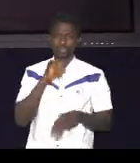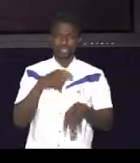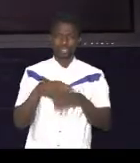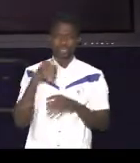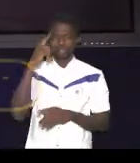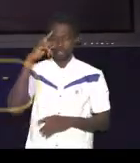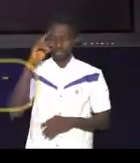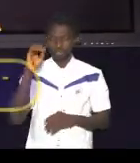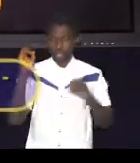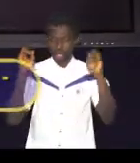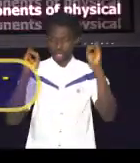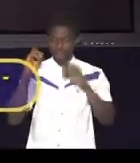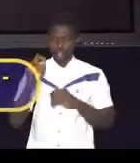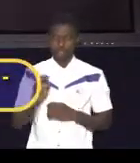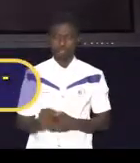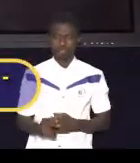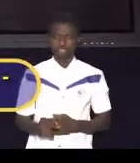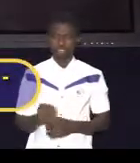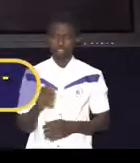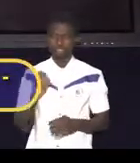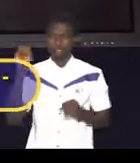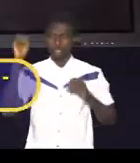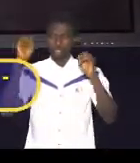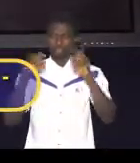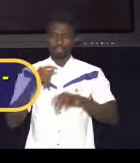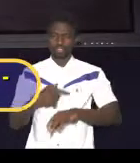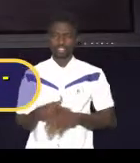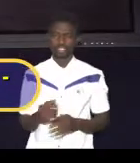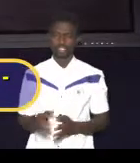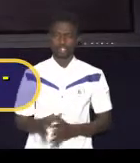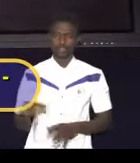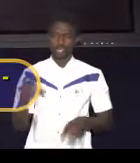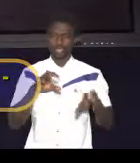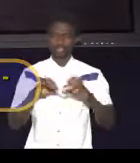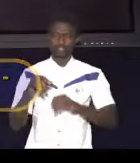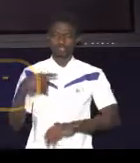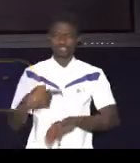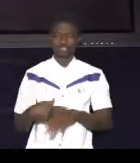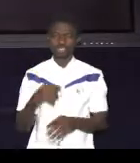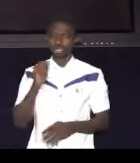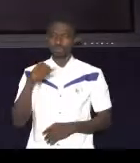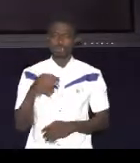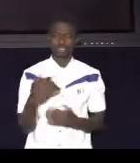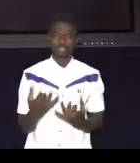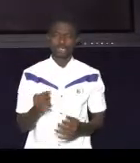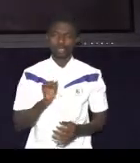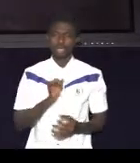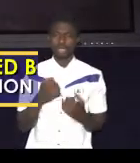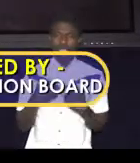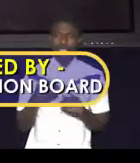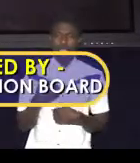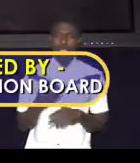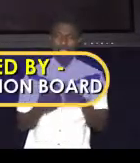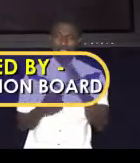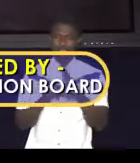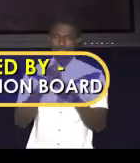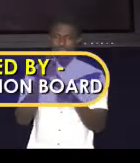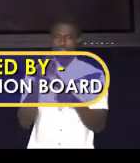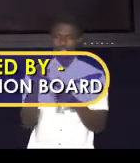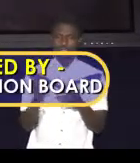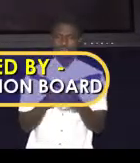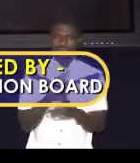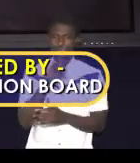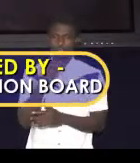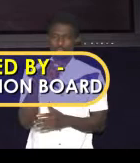for evaluation. Evaluation time, activity time. Yes. Now I have two questions. The first